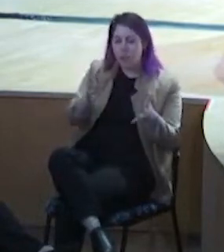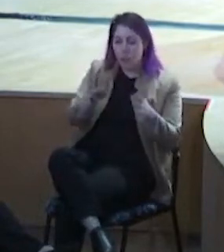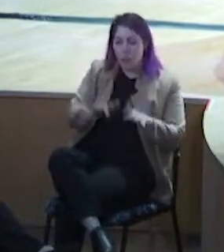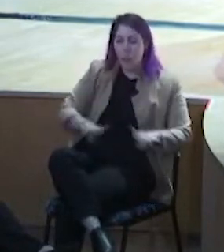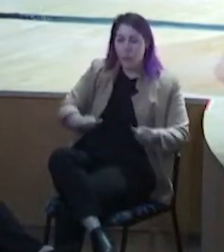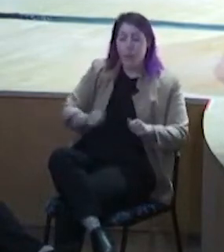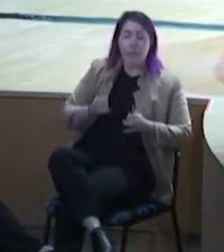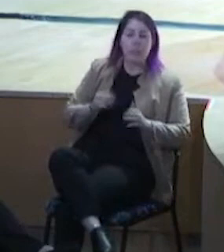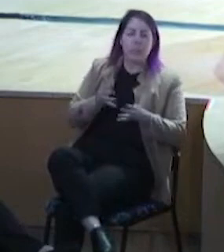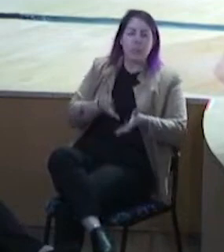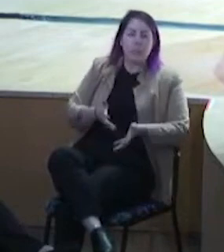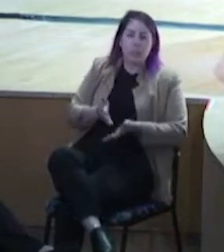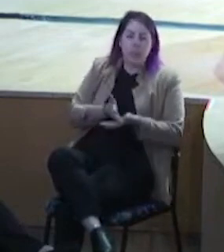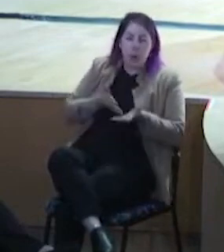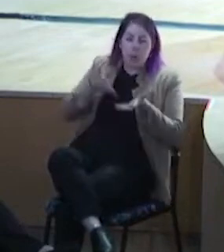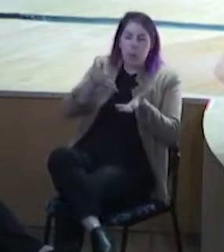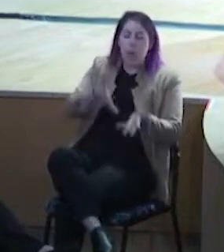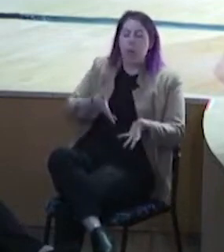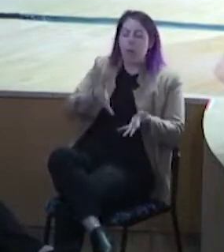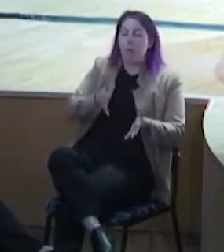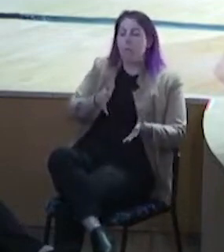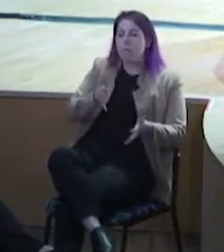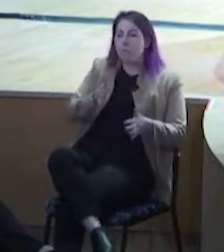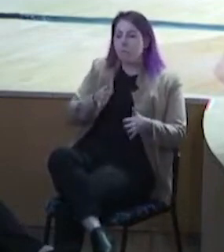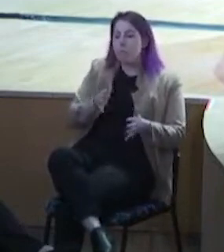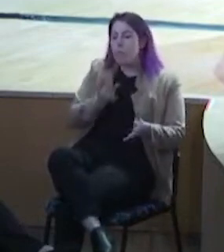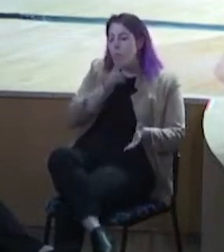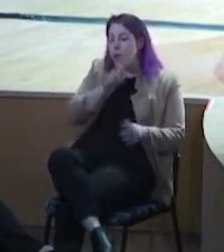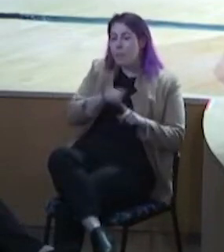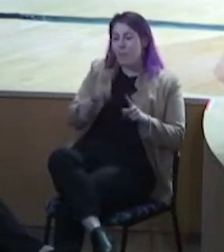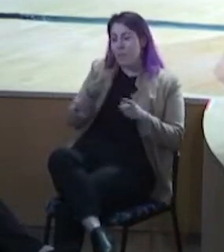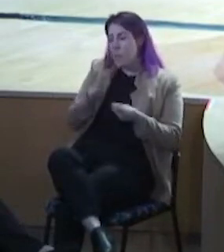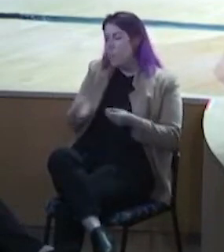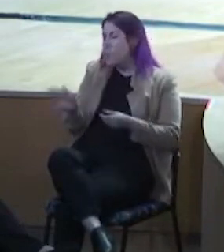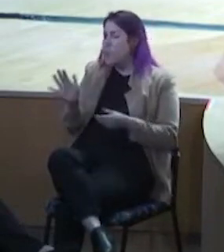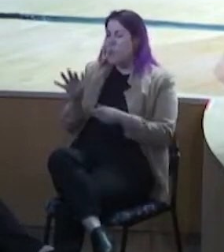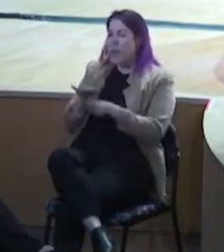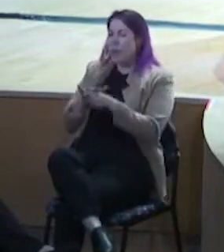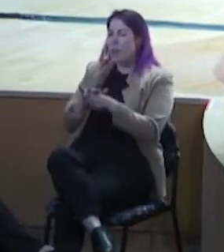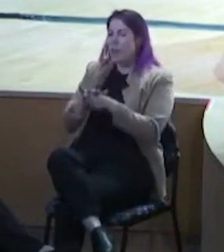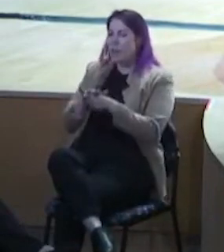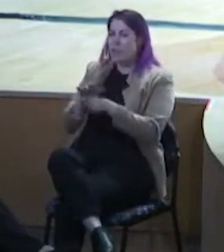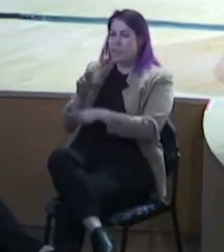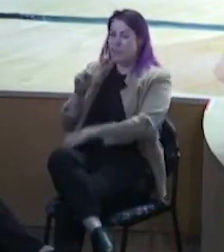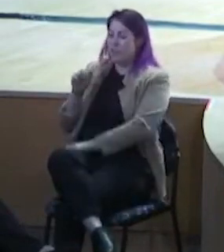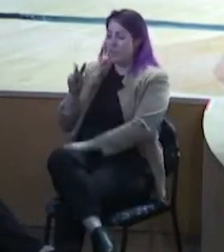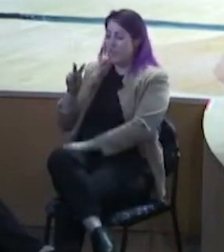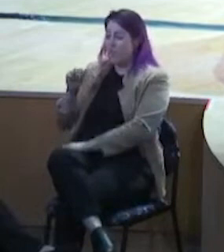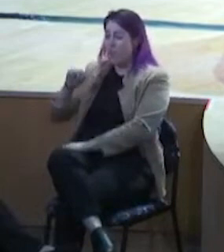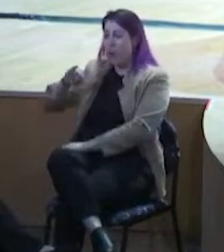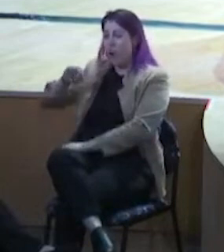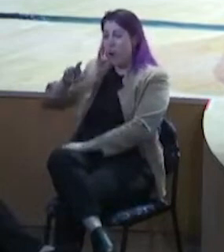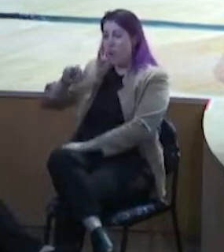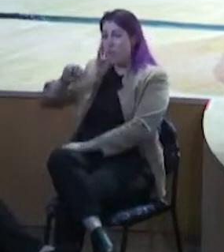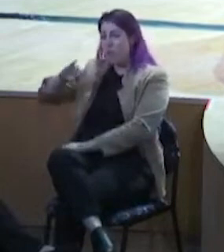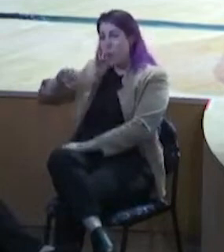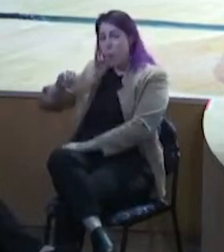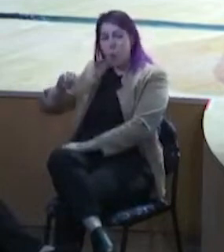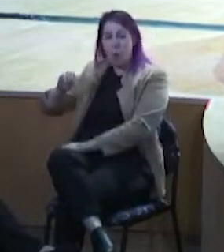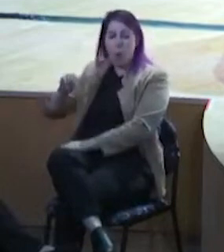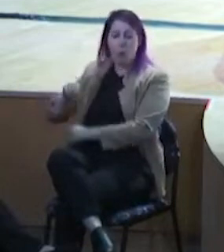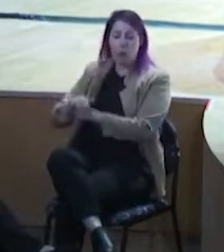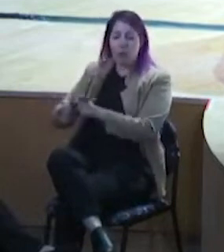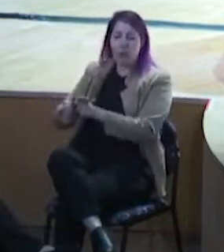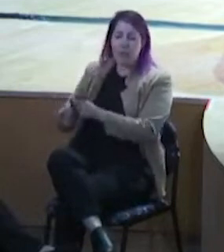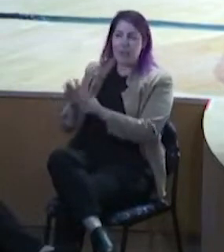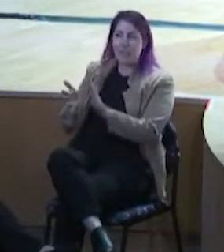of the lake, but there's very few areas. In the borough of Xochimilco is probably the one that is better